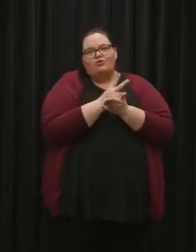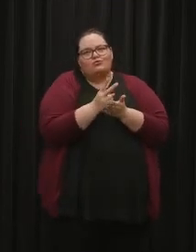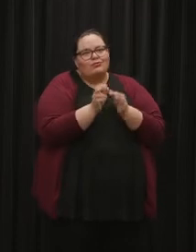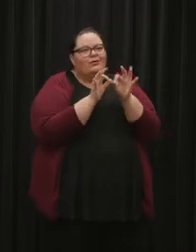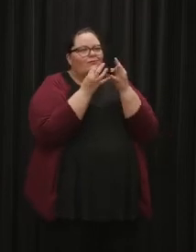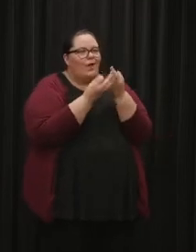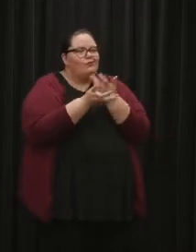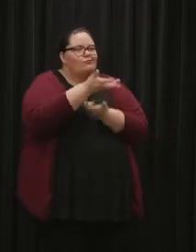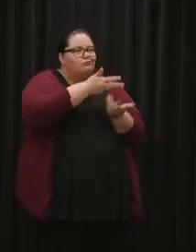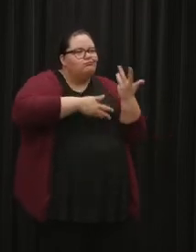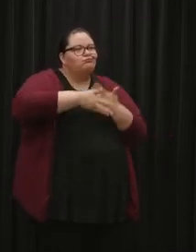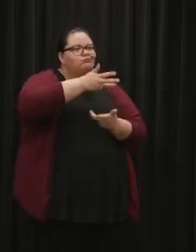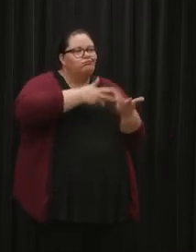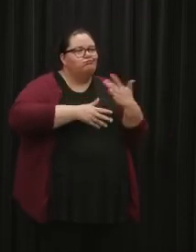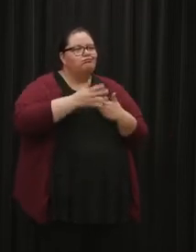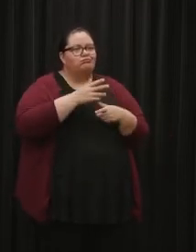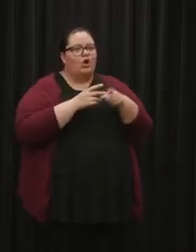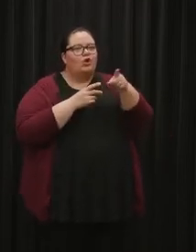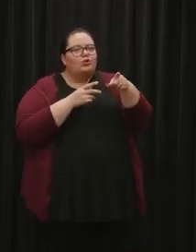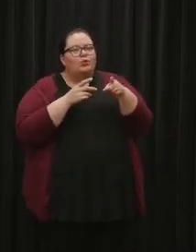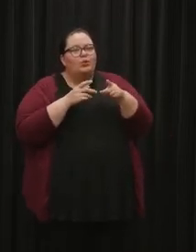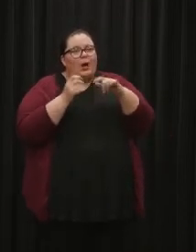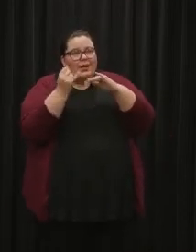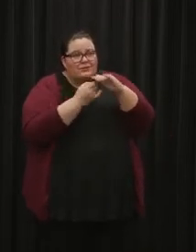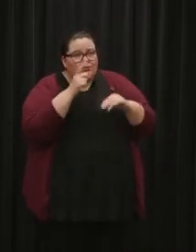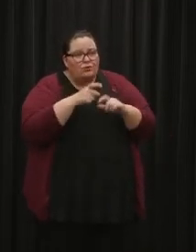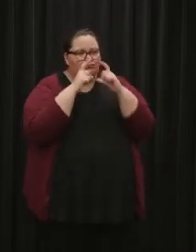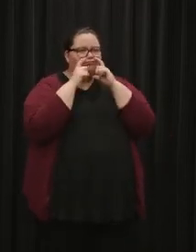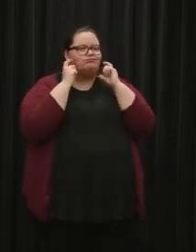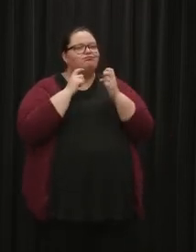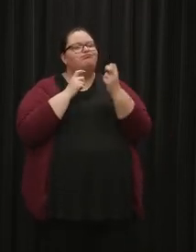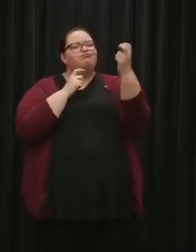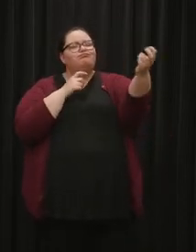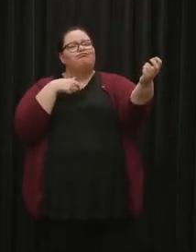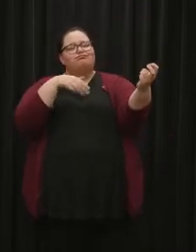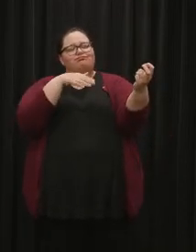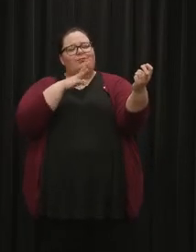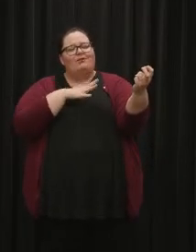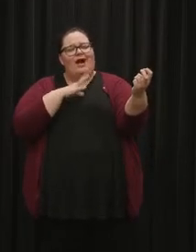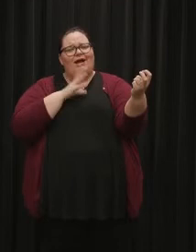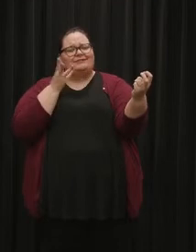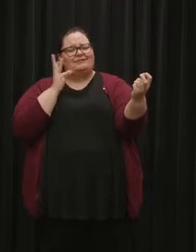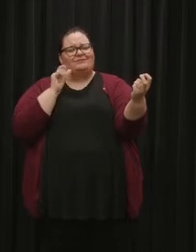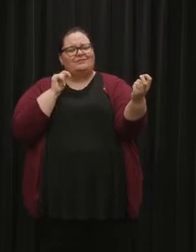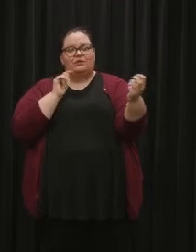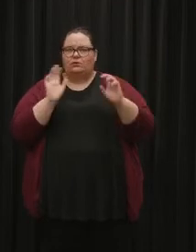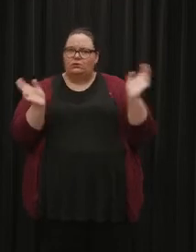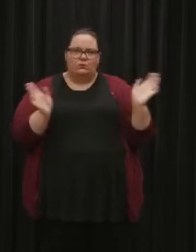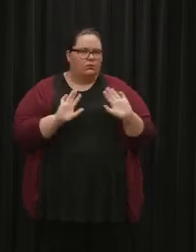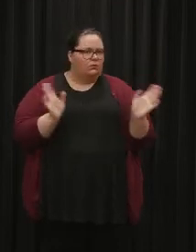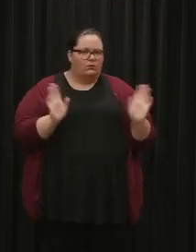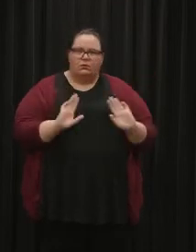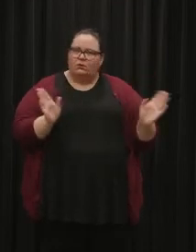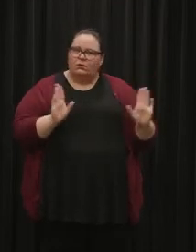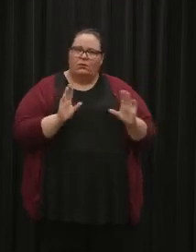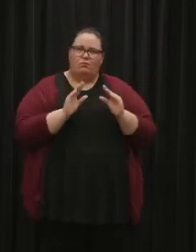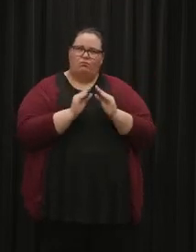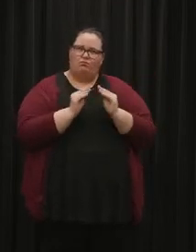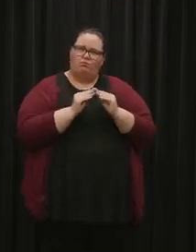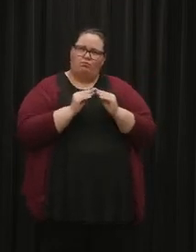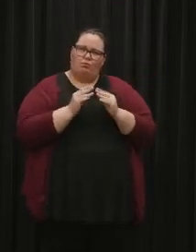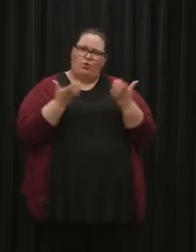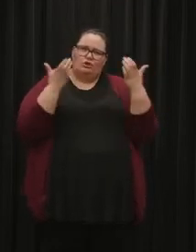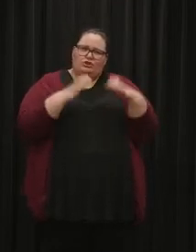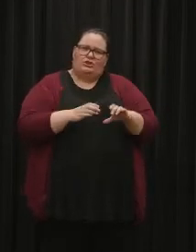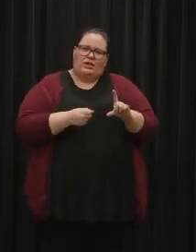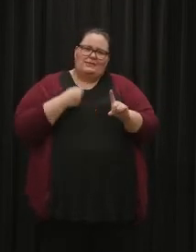while the isolating person wears a mask and sits 6 feet away. That is not true. You would increase the risk of infecting